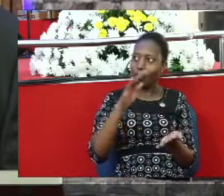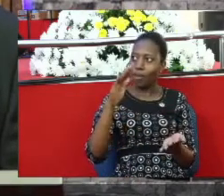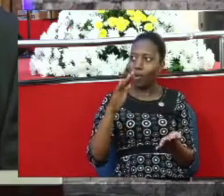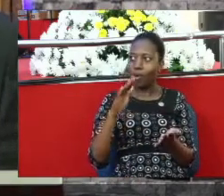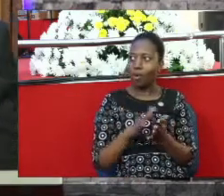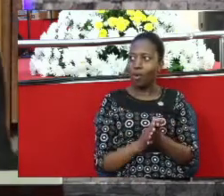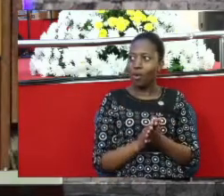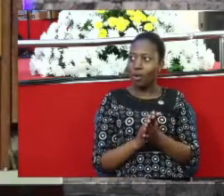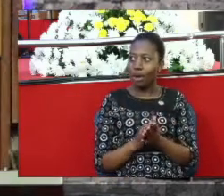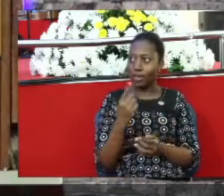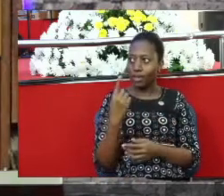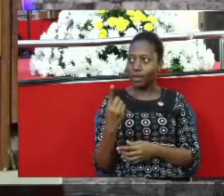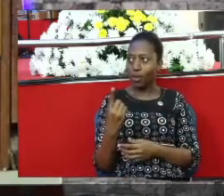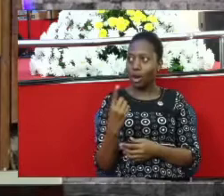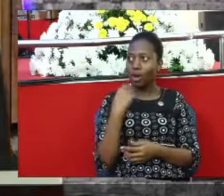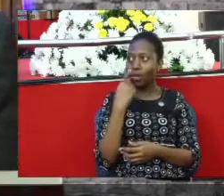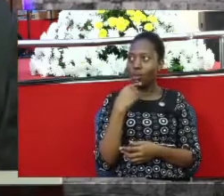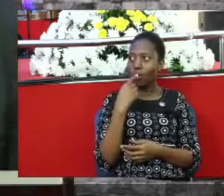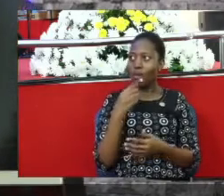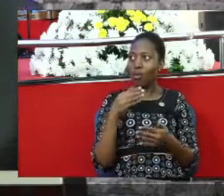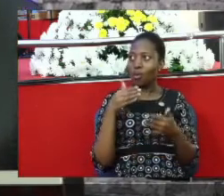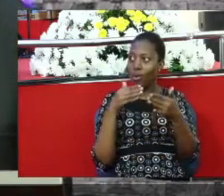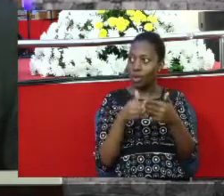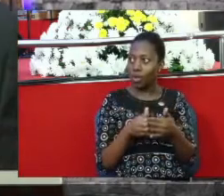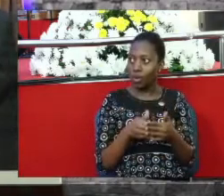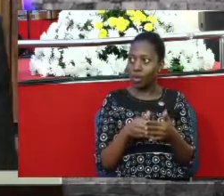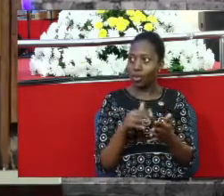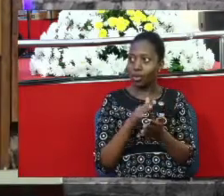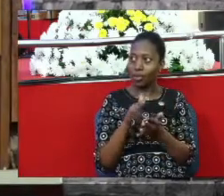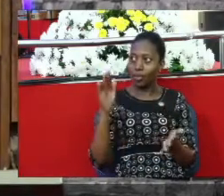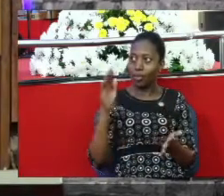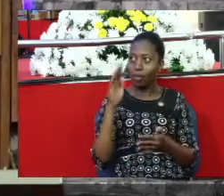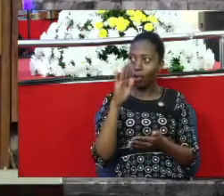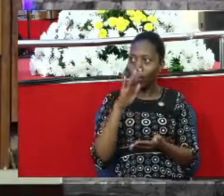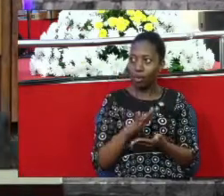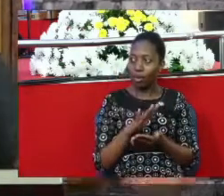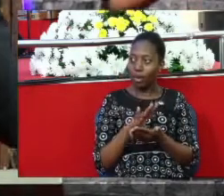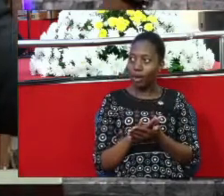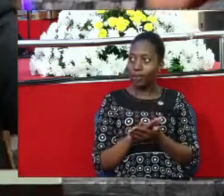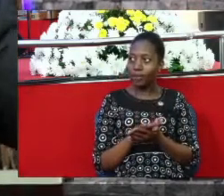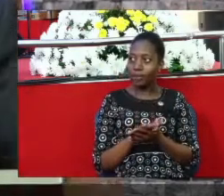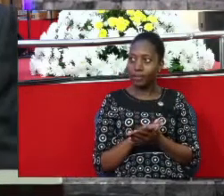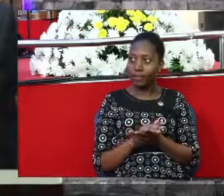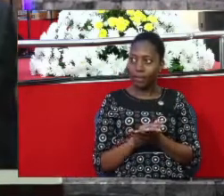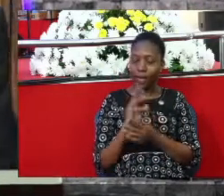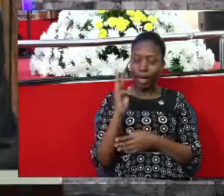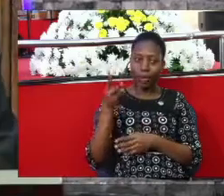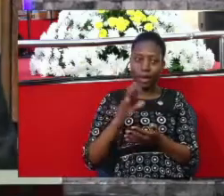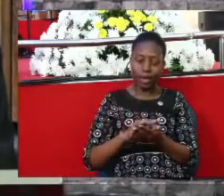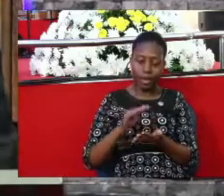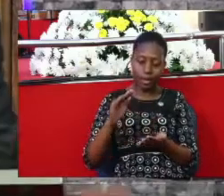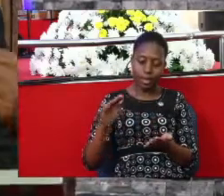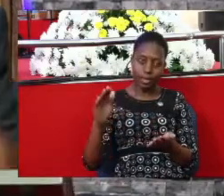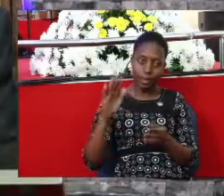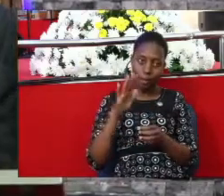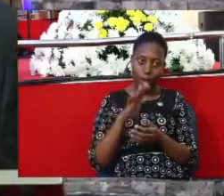than is right, but it leads to poverty. Let's declare, as I give, I'll increase more. Let's